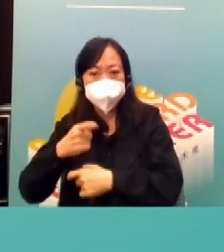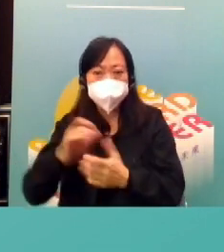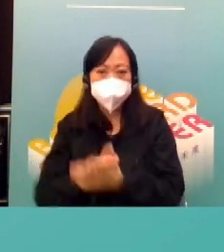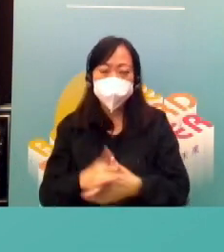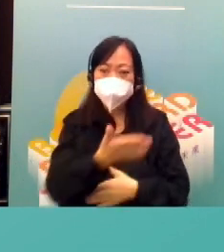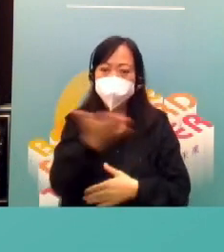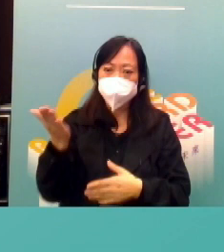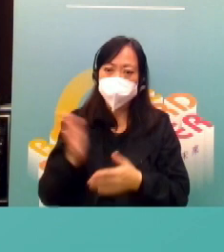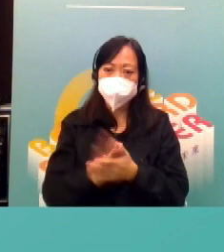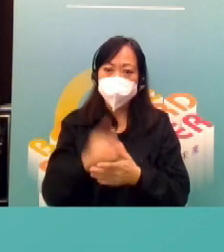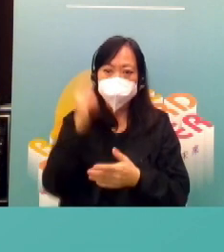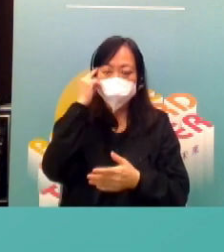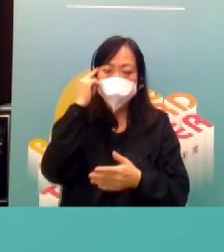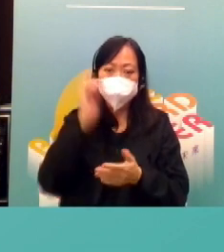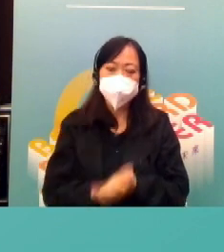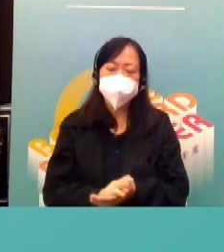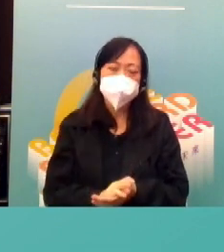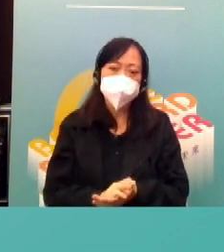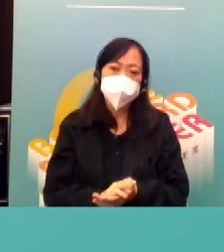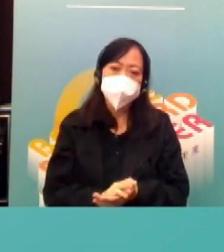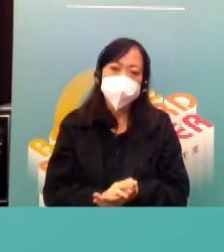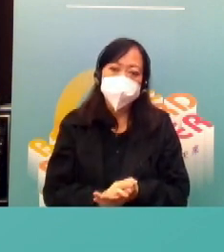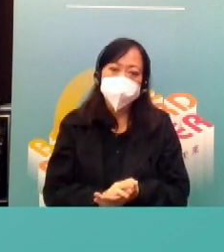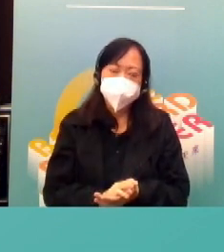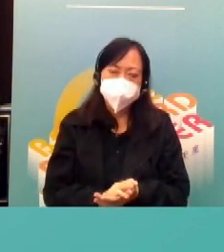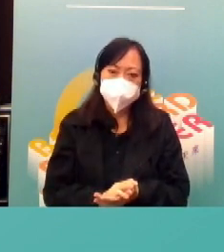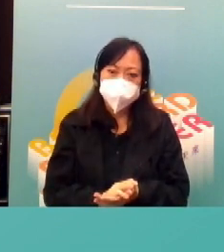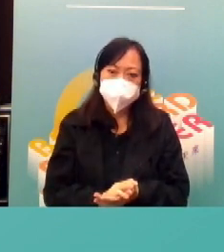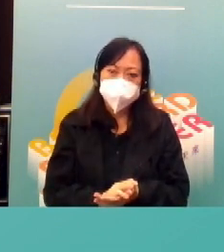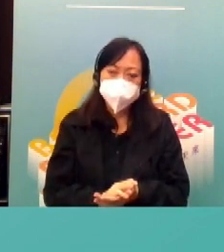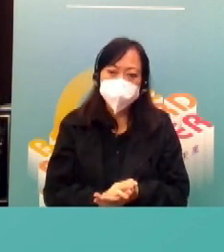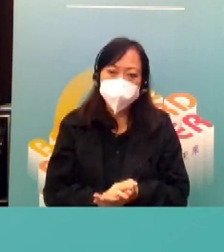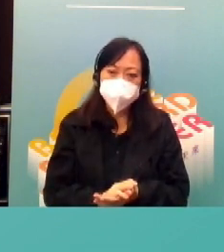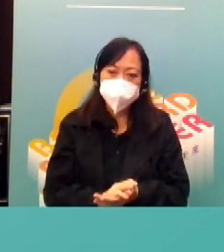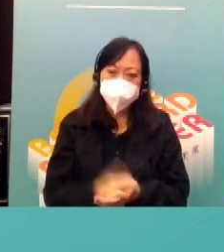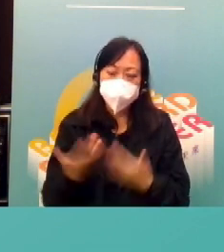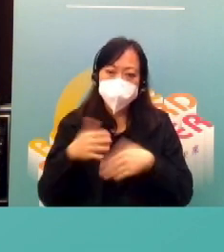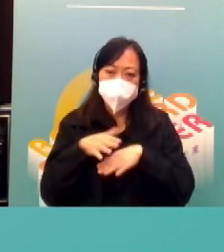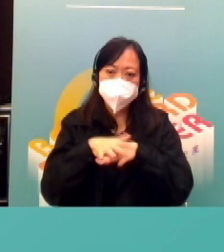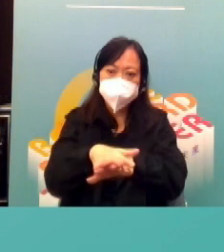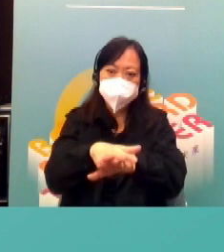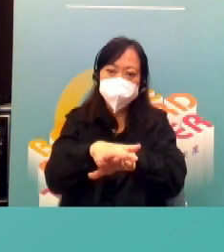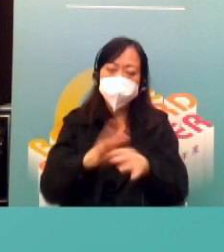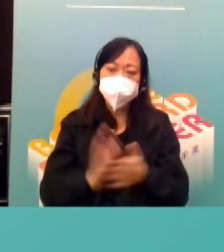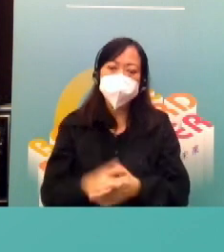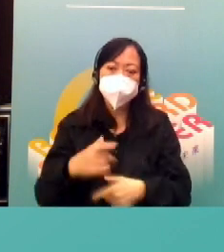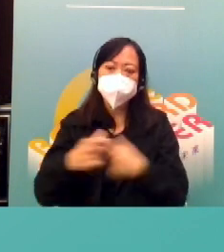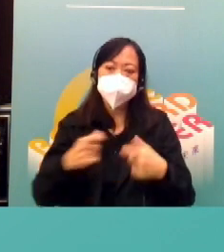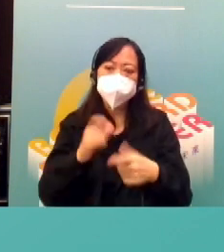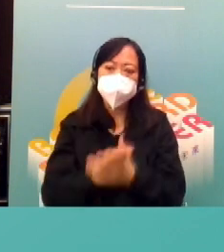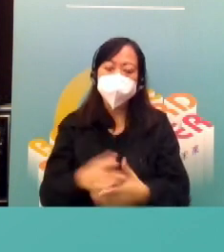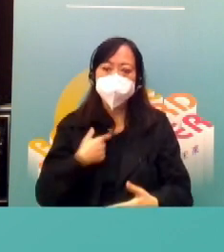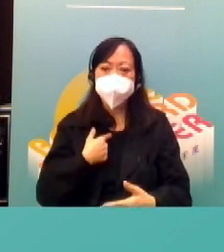social entrepreneurship, impact investing, but inclusive business in ASEAN is really gaining prominence. Now an inclusive business is a business that